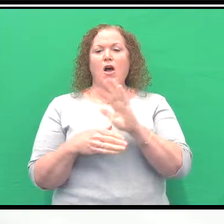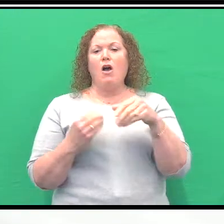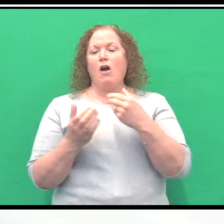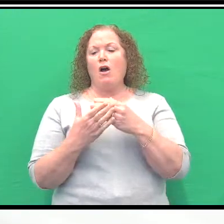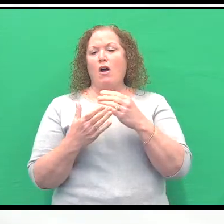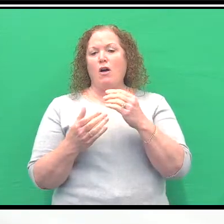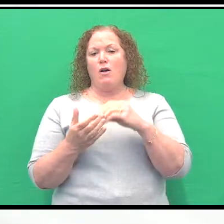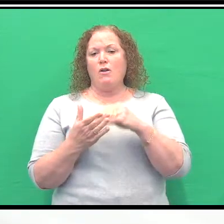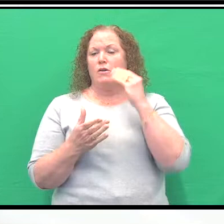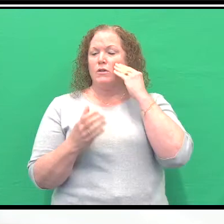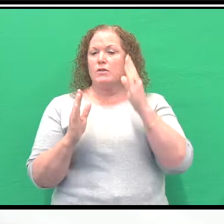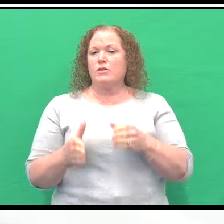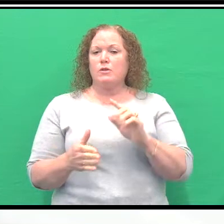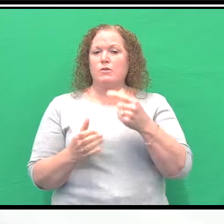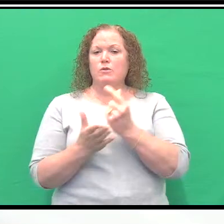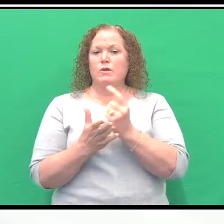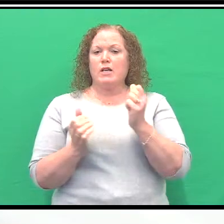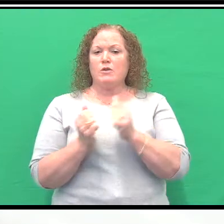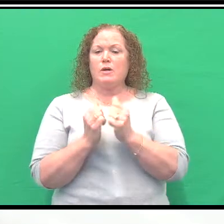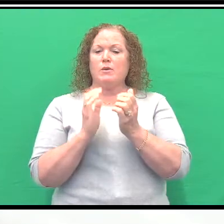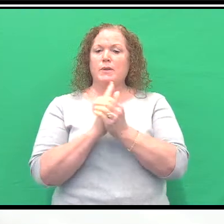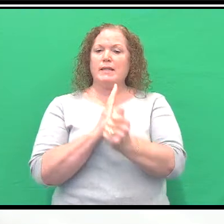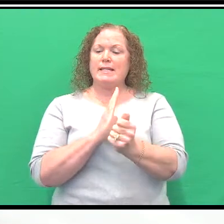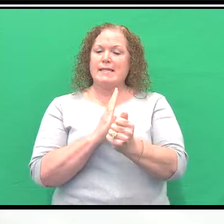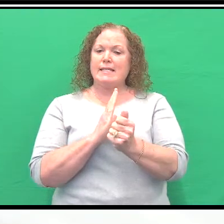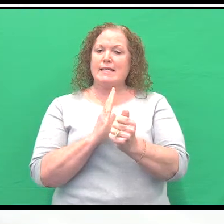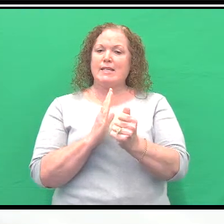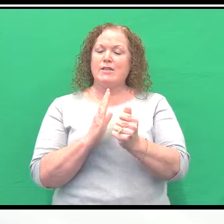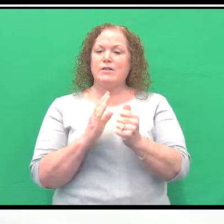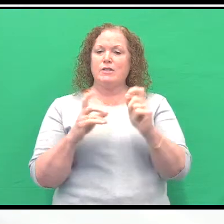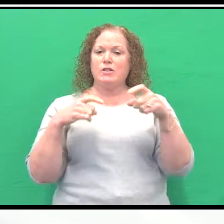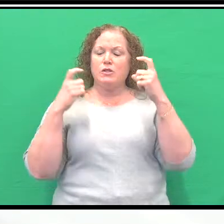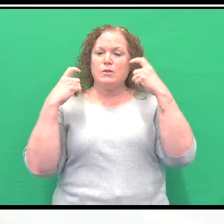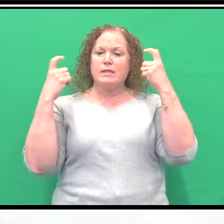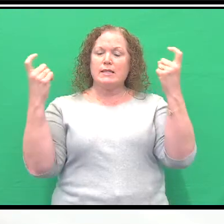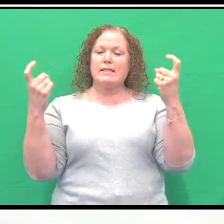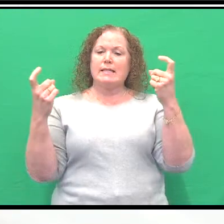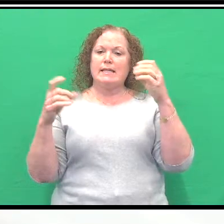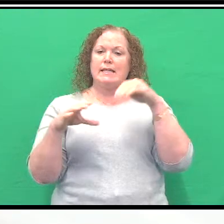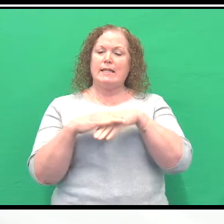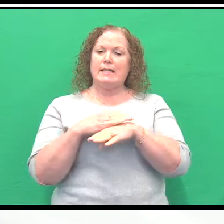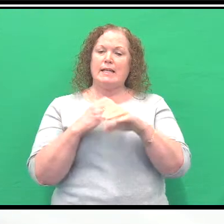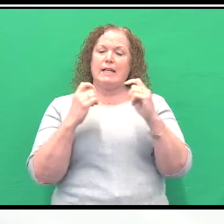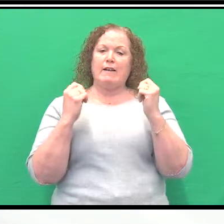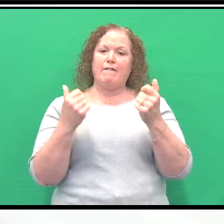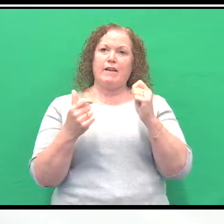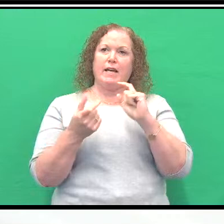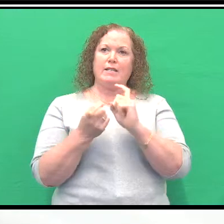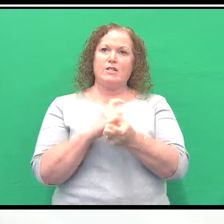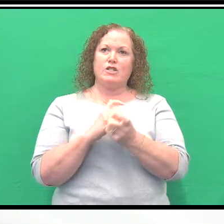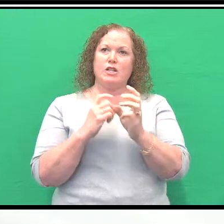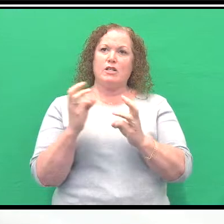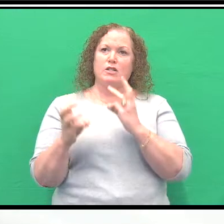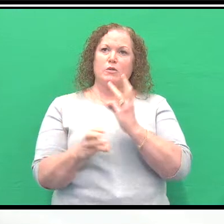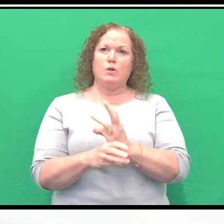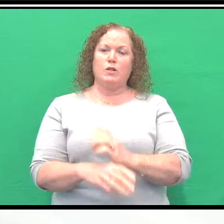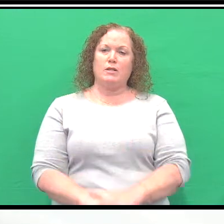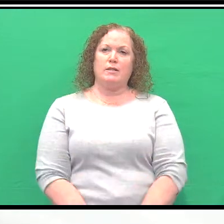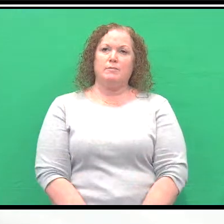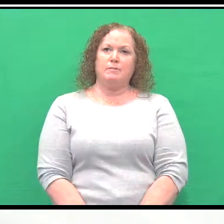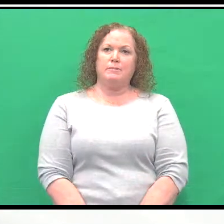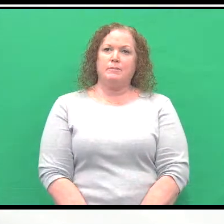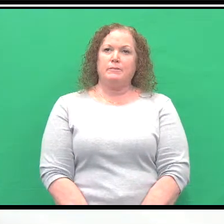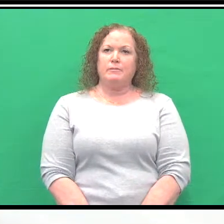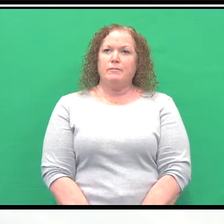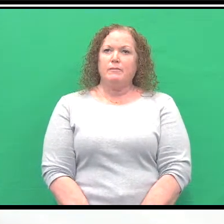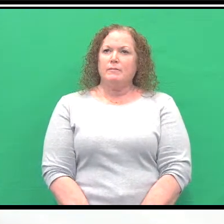skills, capacities, and confidence needed to succeed in a rapidly changing world. Thank you. Thank you, Kiona. That brings